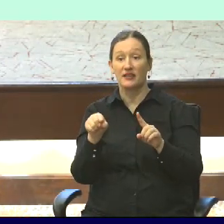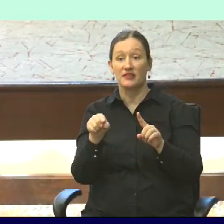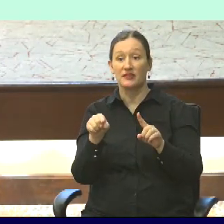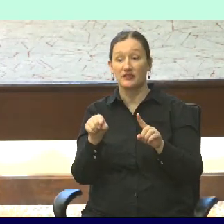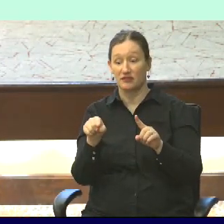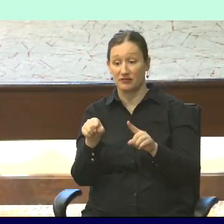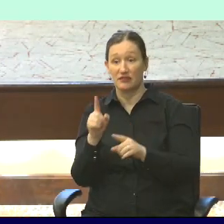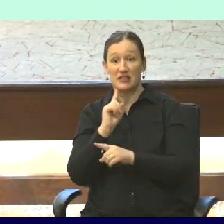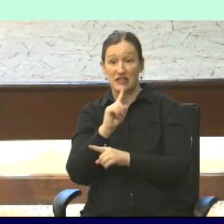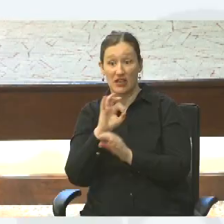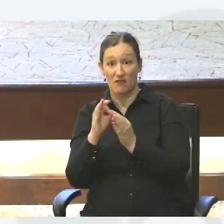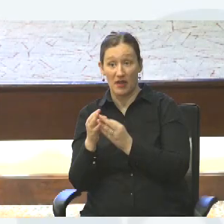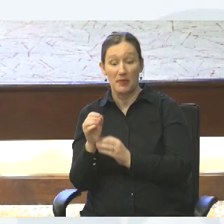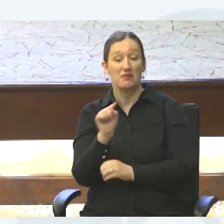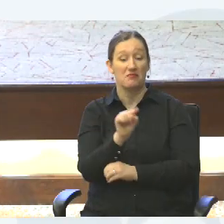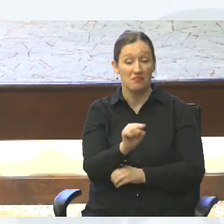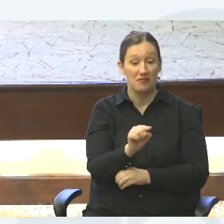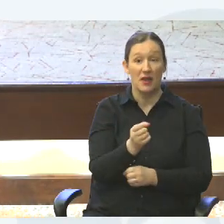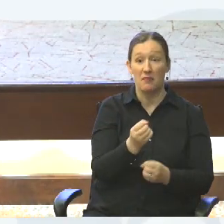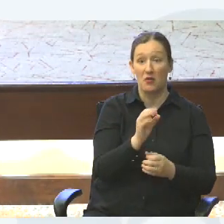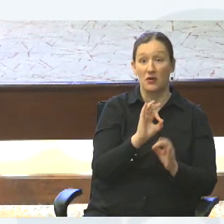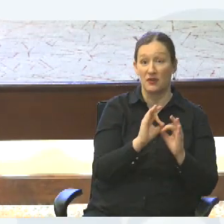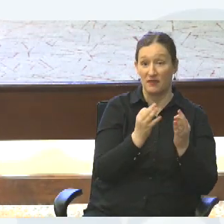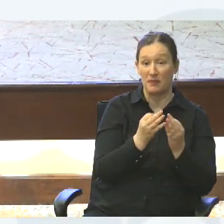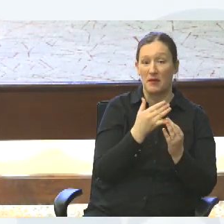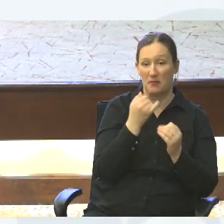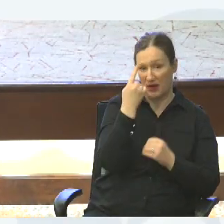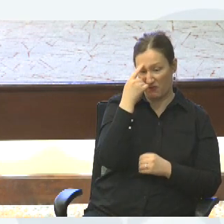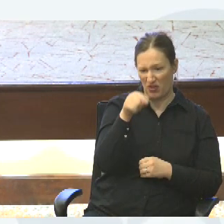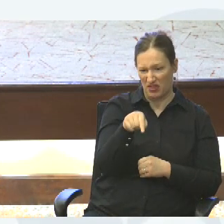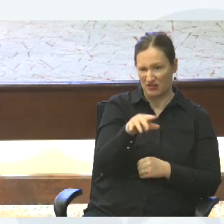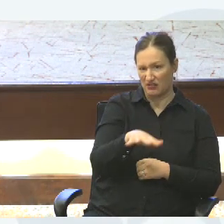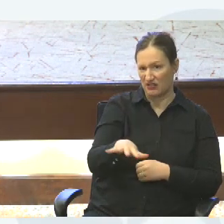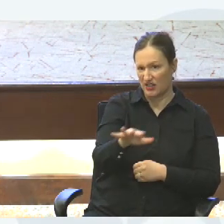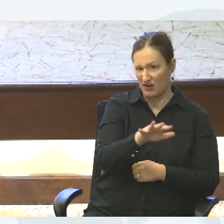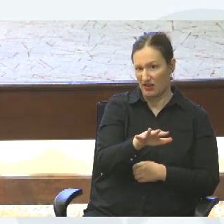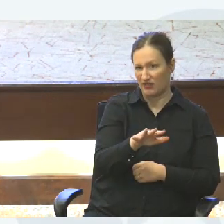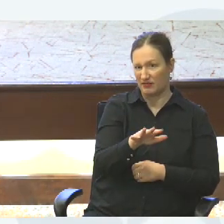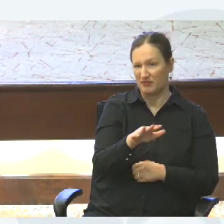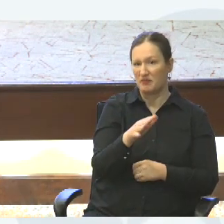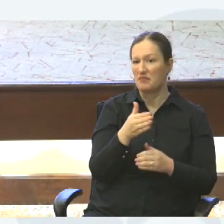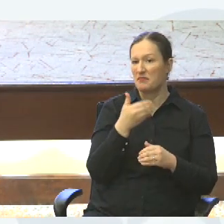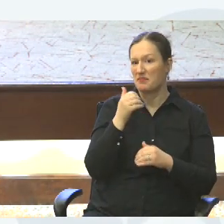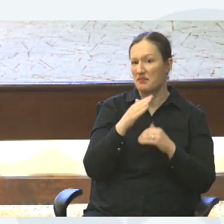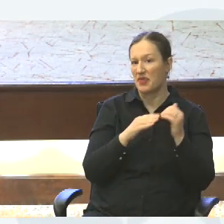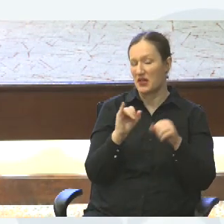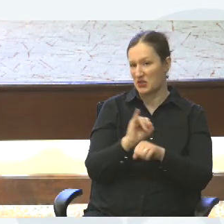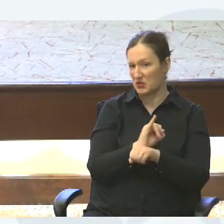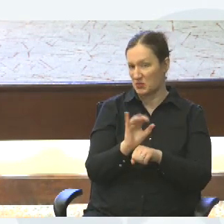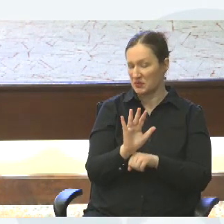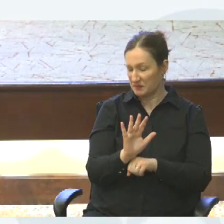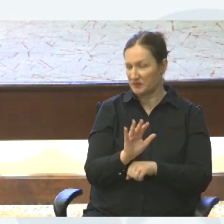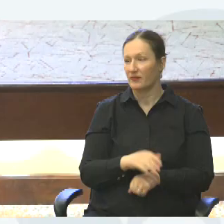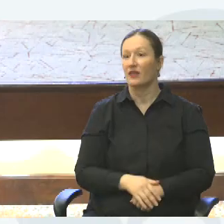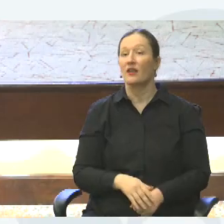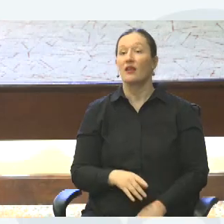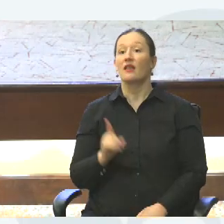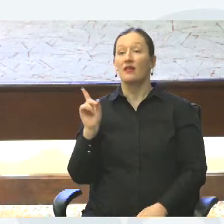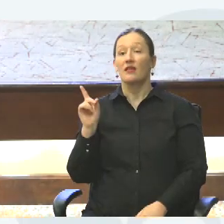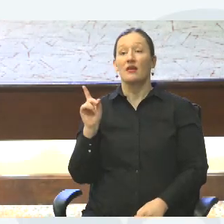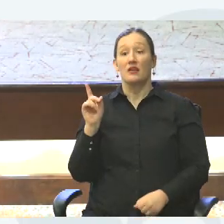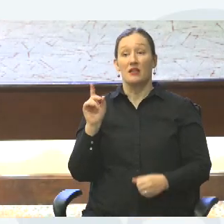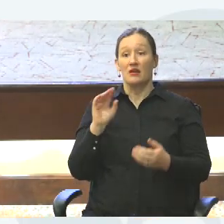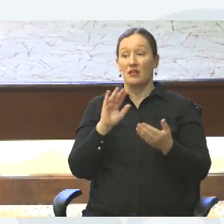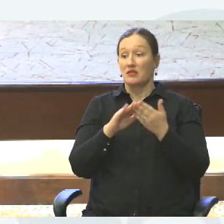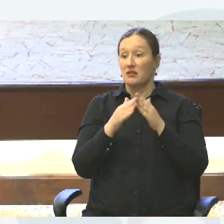neighborhood than industrial. The Plan Commission did recommend approval of both of these, and we did not get any feedback